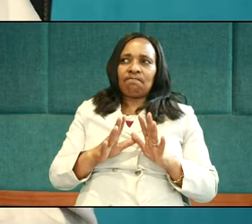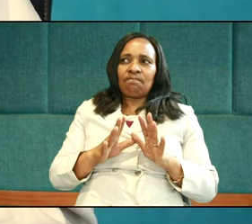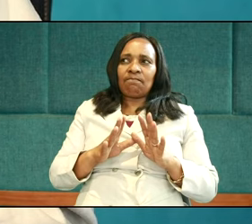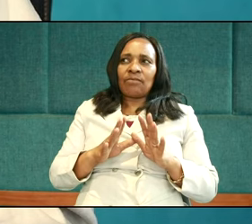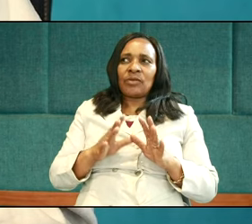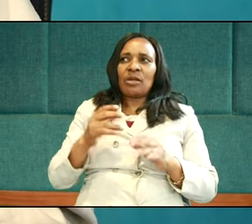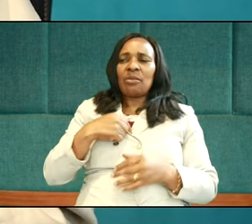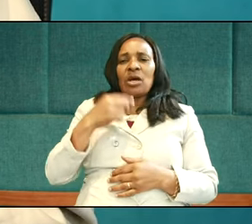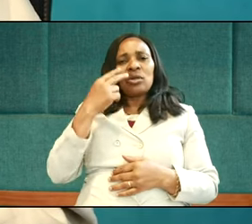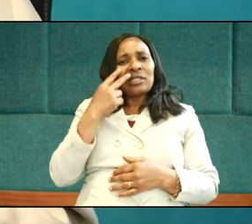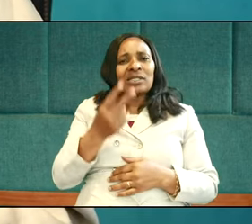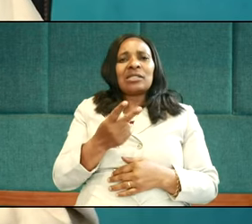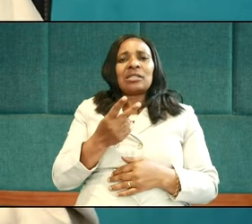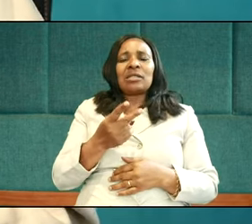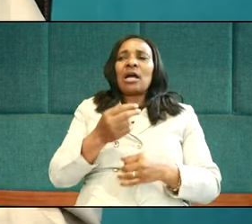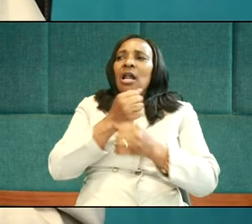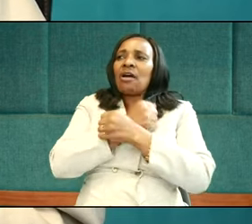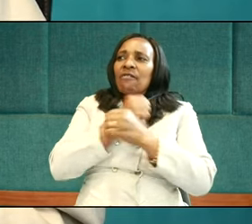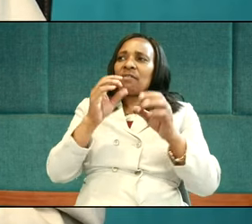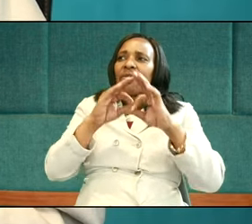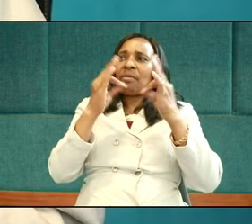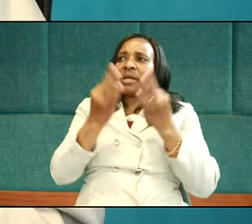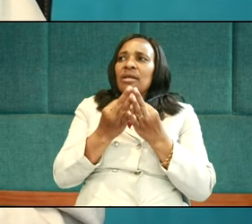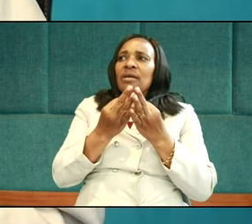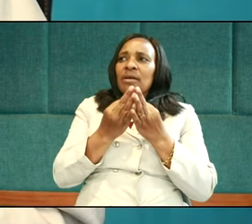I would say a loving family,